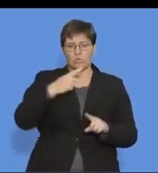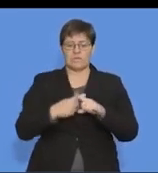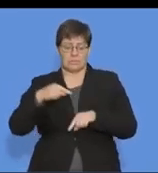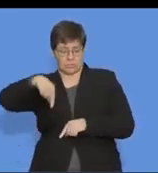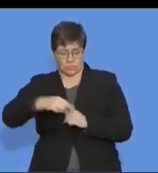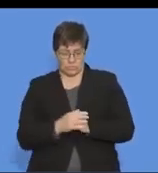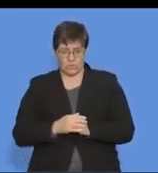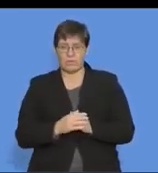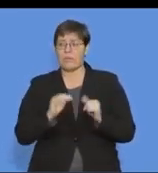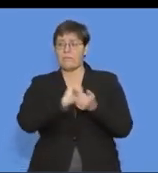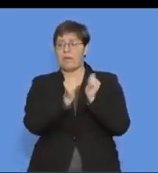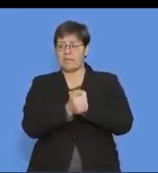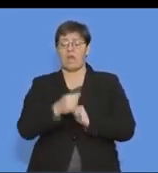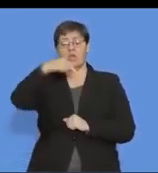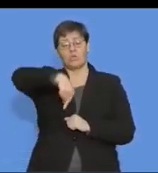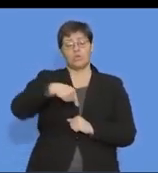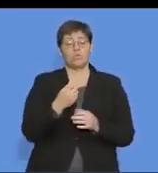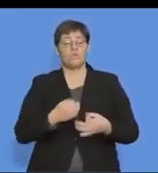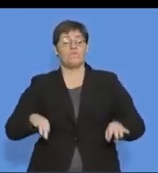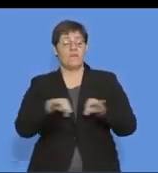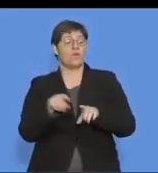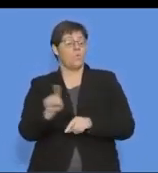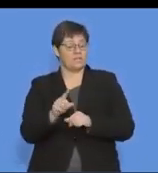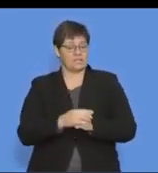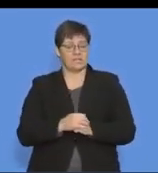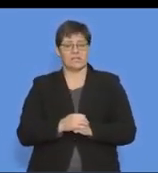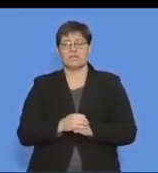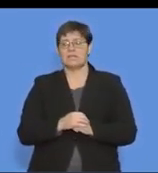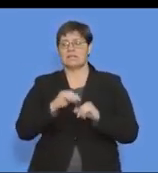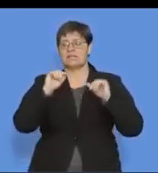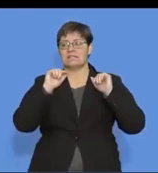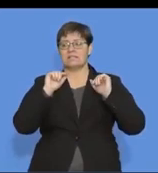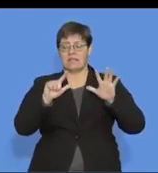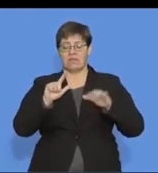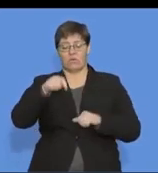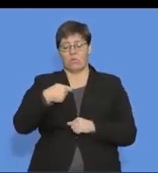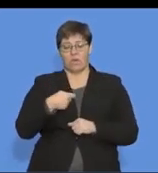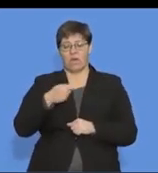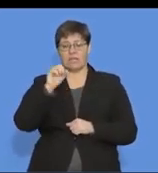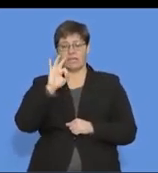Q. Then if you do the maths, you'll get a Q value of equals to